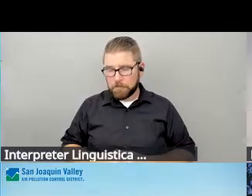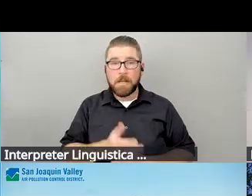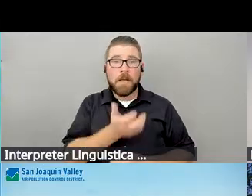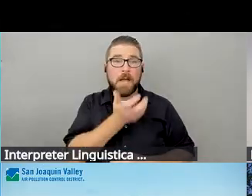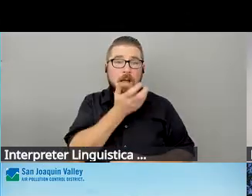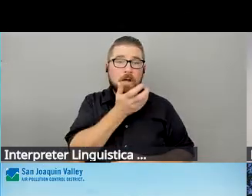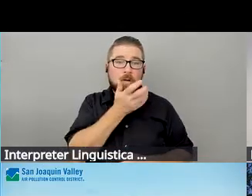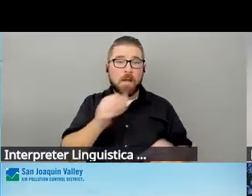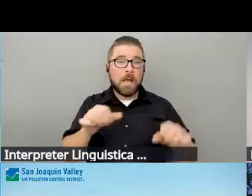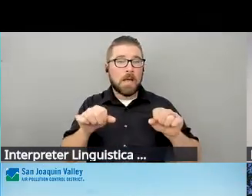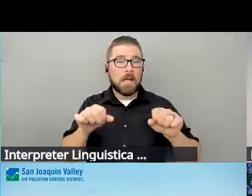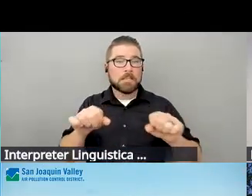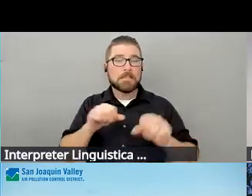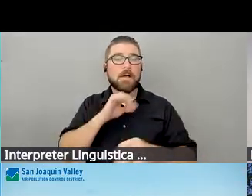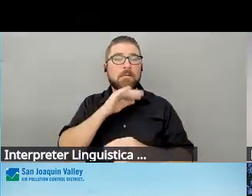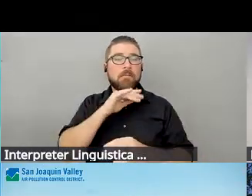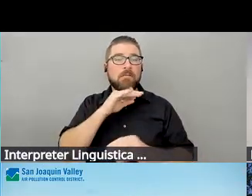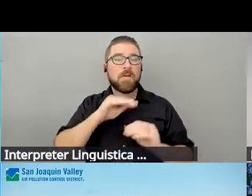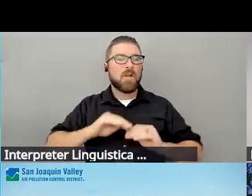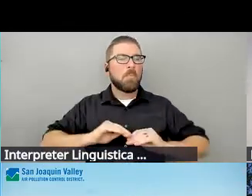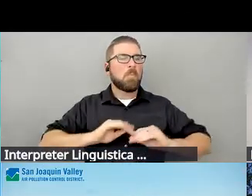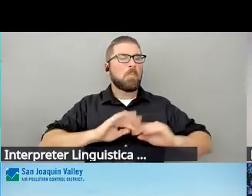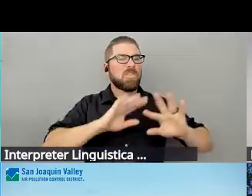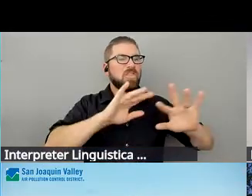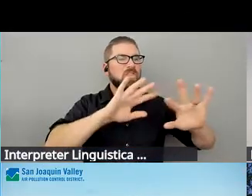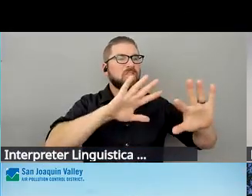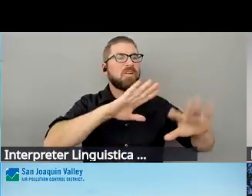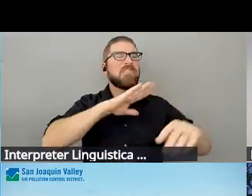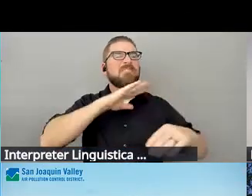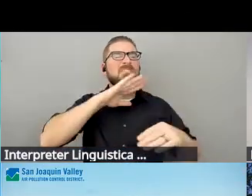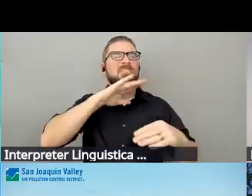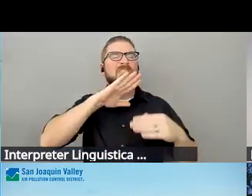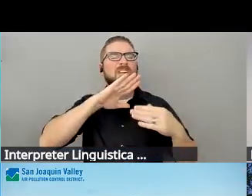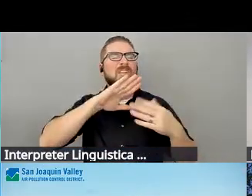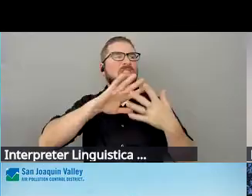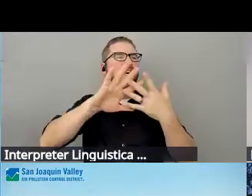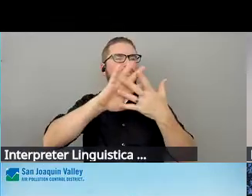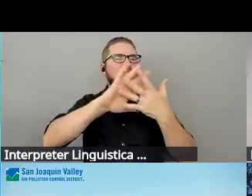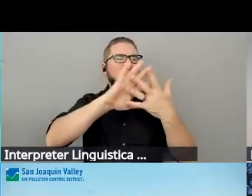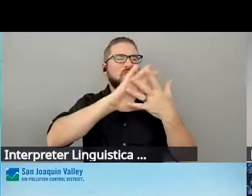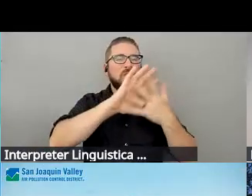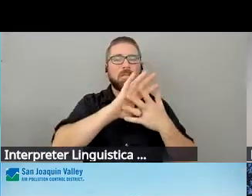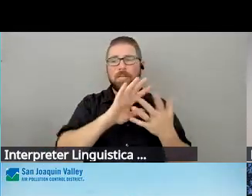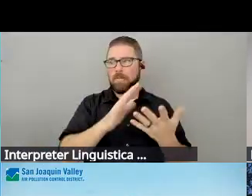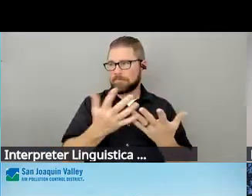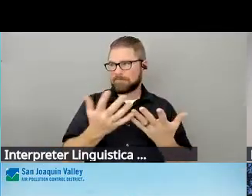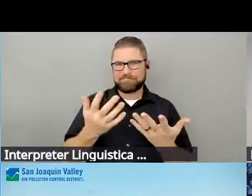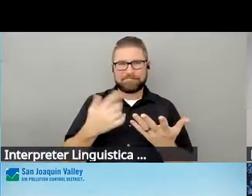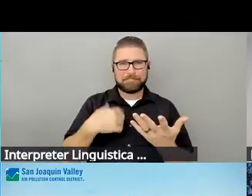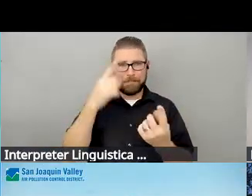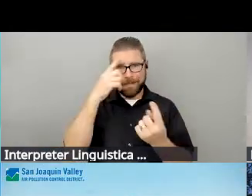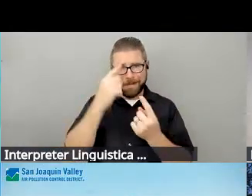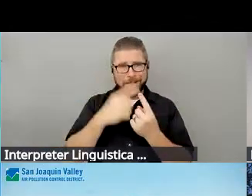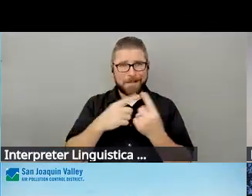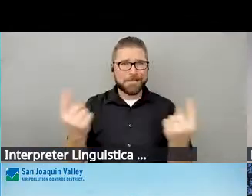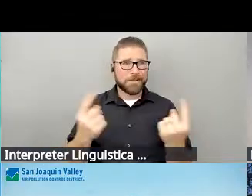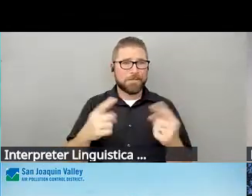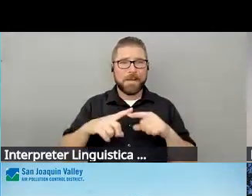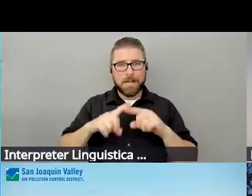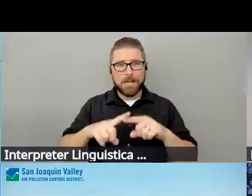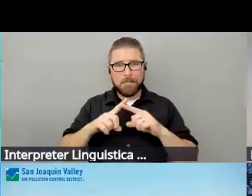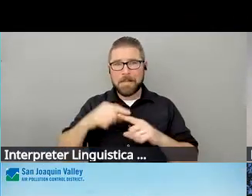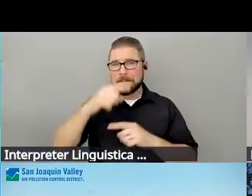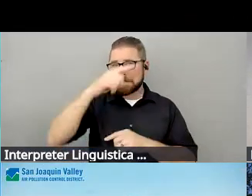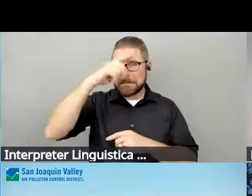have on air quality. It's seasonal, right? So, the lawns are generally